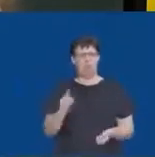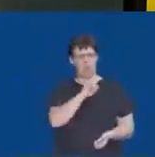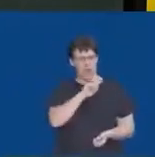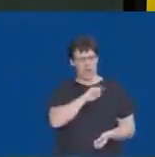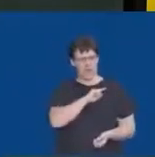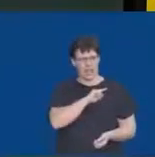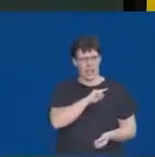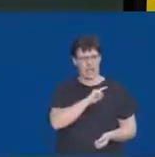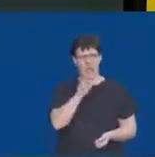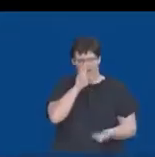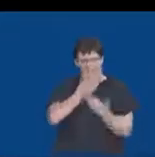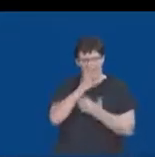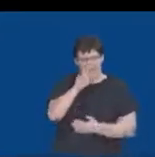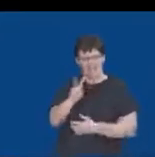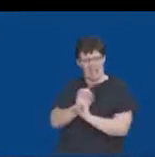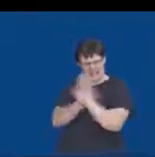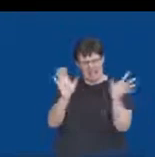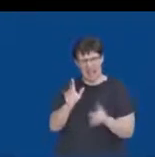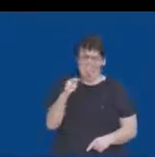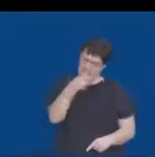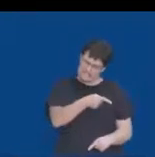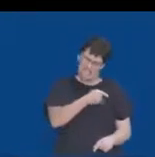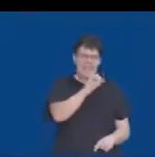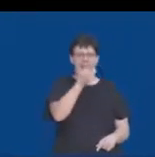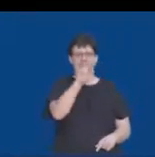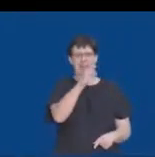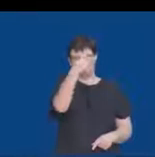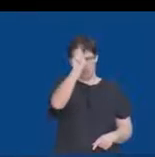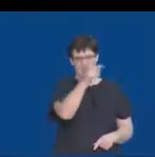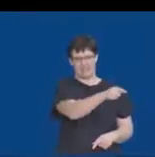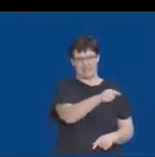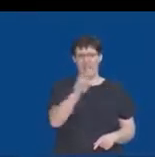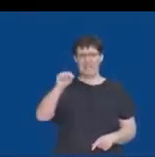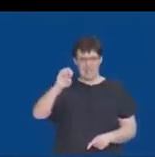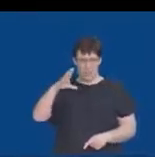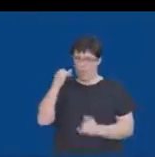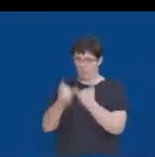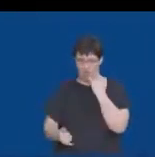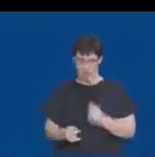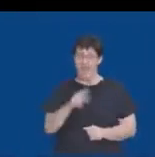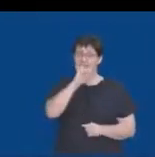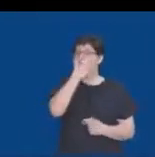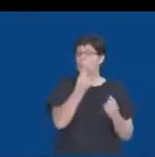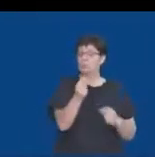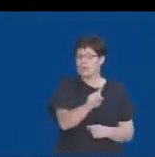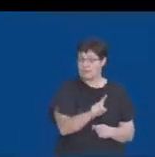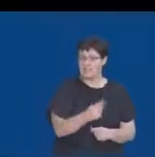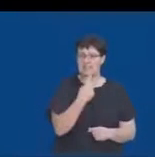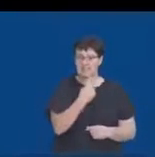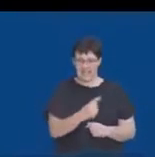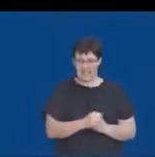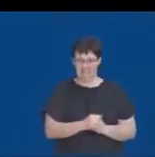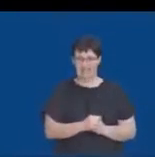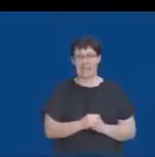because I can immediately see that it must be Ian that actually got this correct. What did Ian do? Ian took